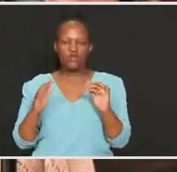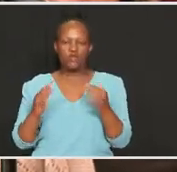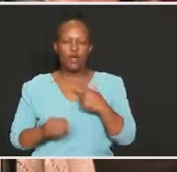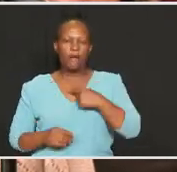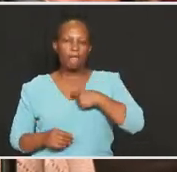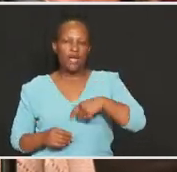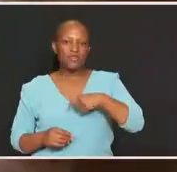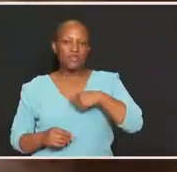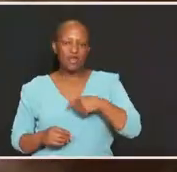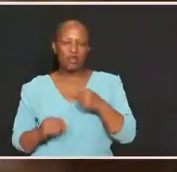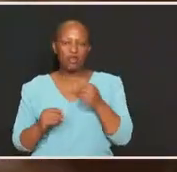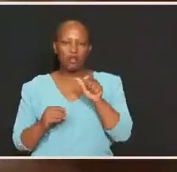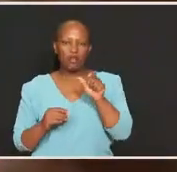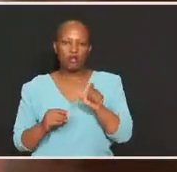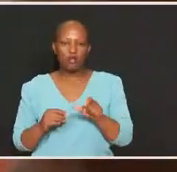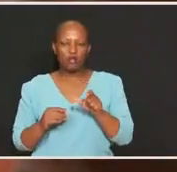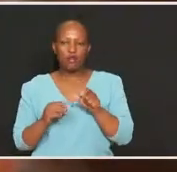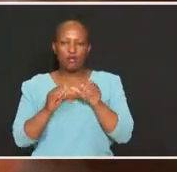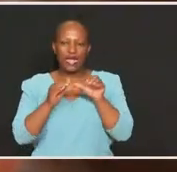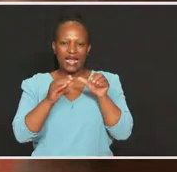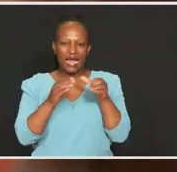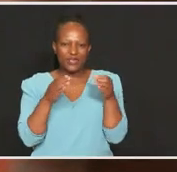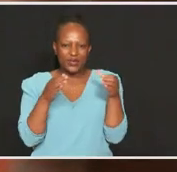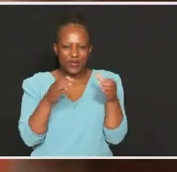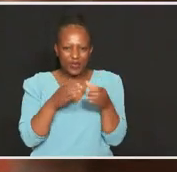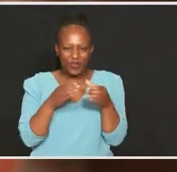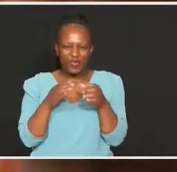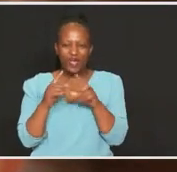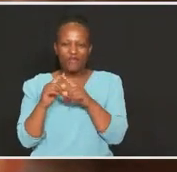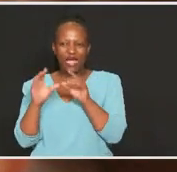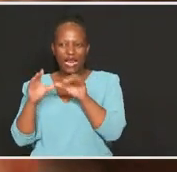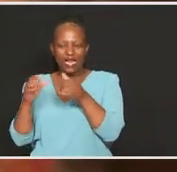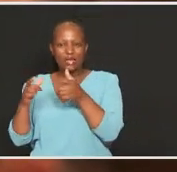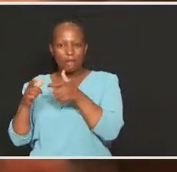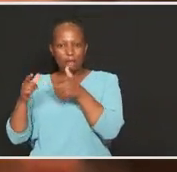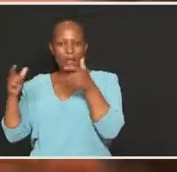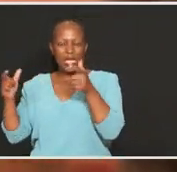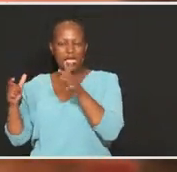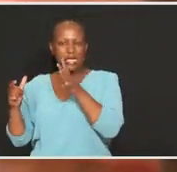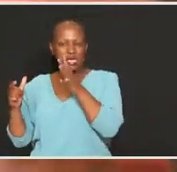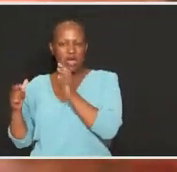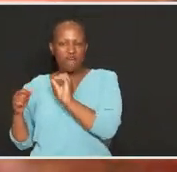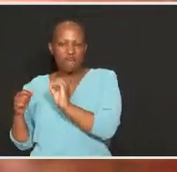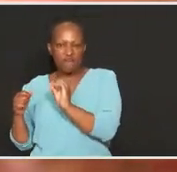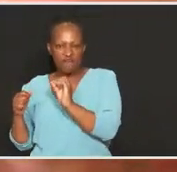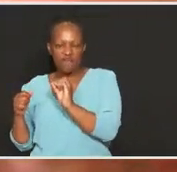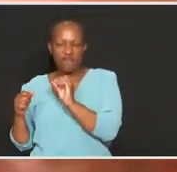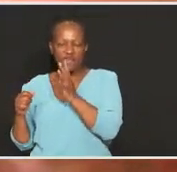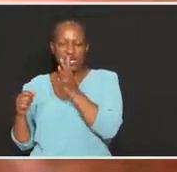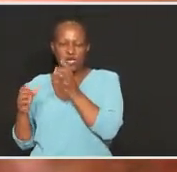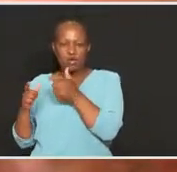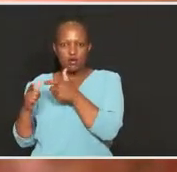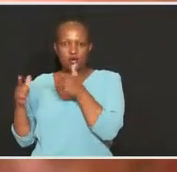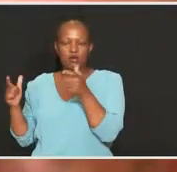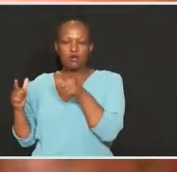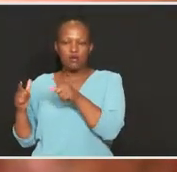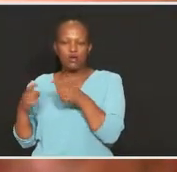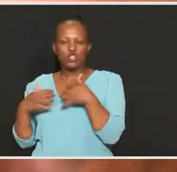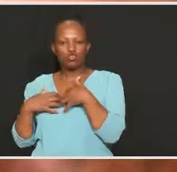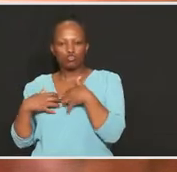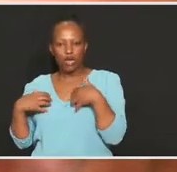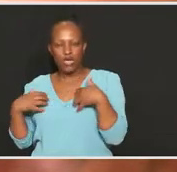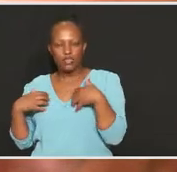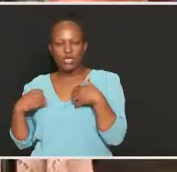personal well-being to have a small class versus an overcrowded loss to many pupils in a class stress and inhibits the